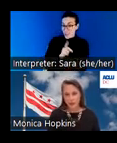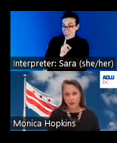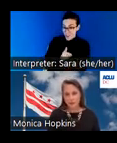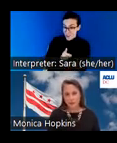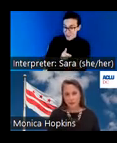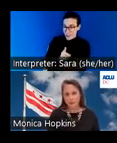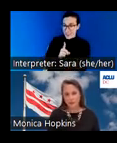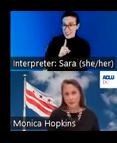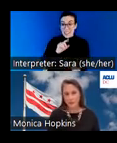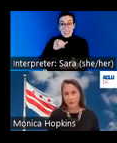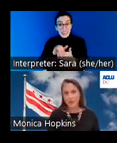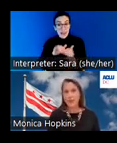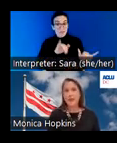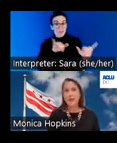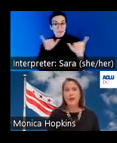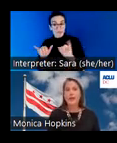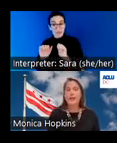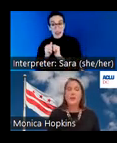experience us?